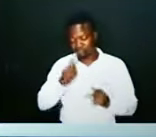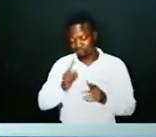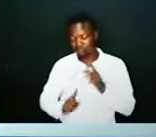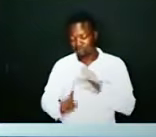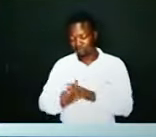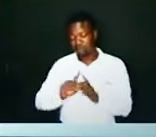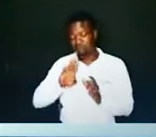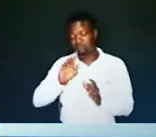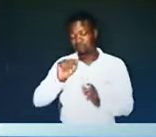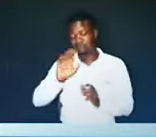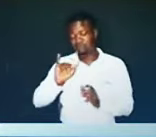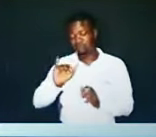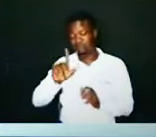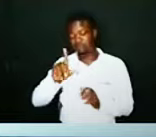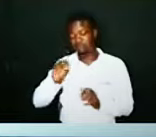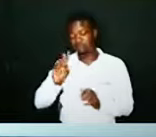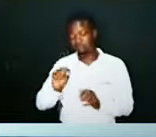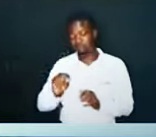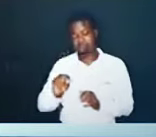all. Now,